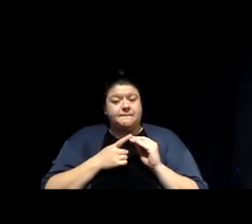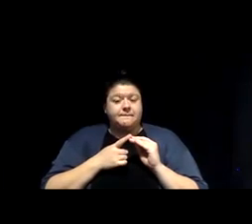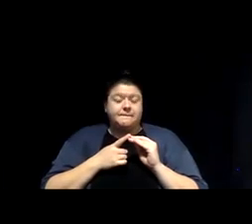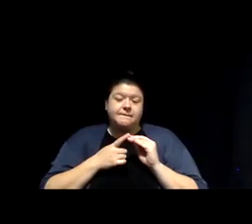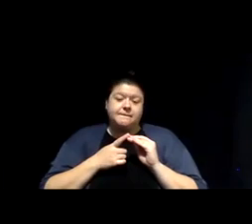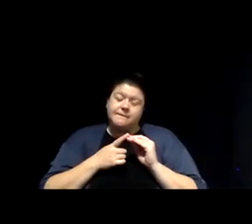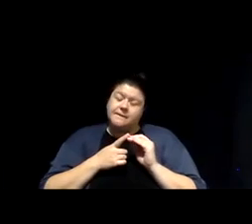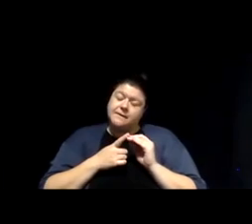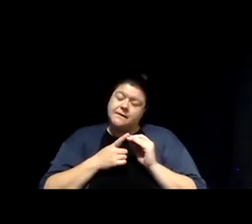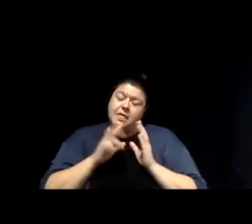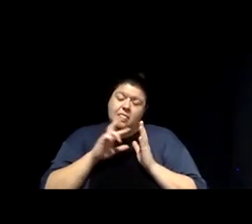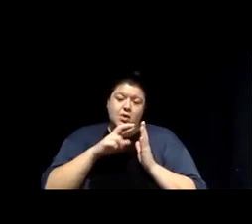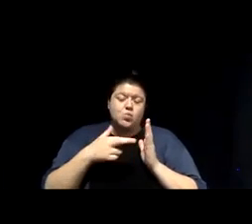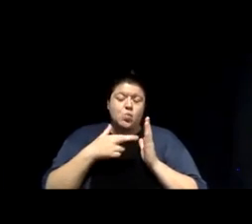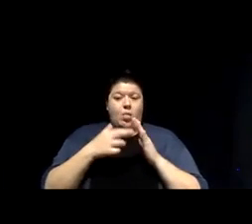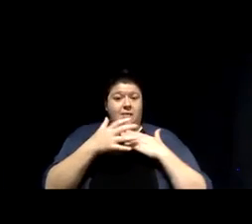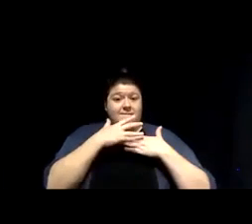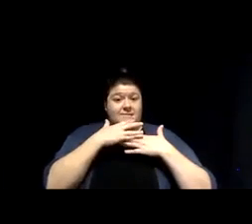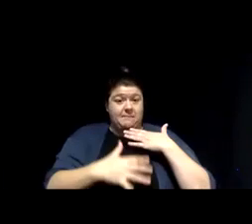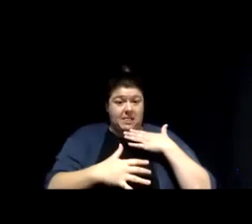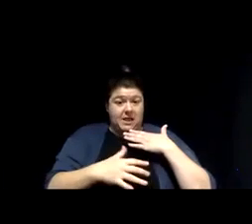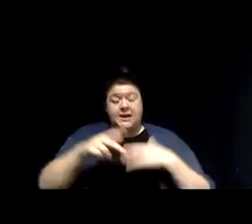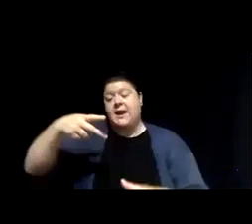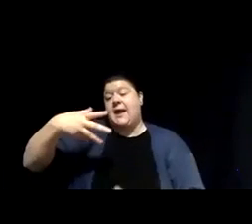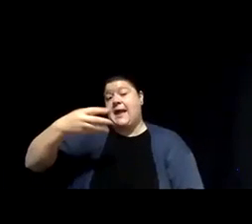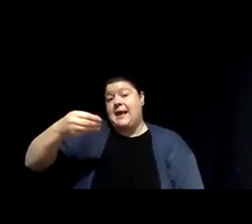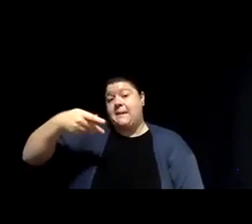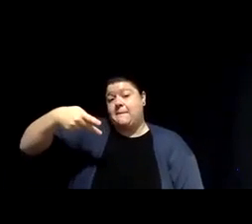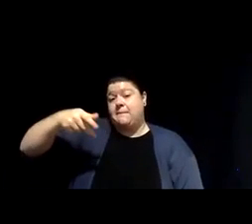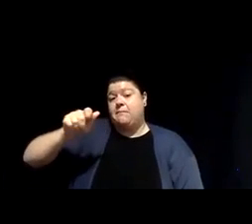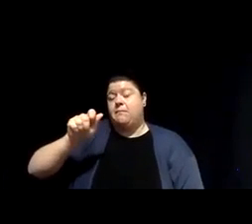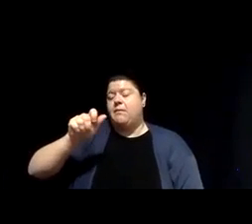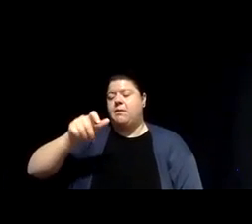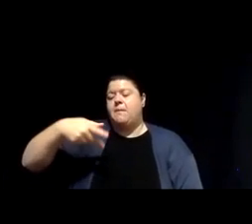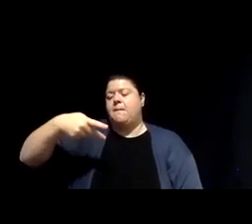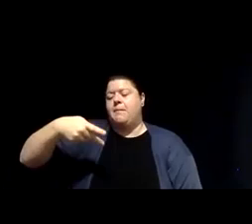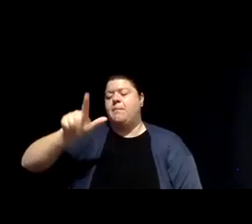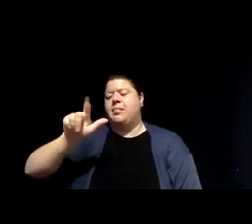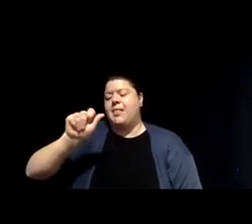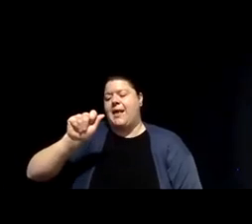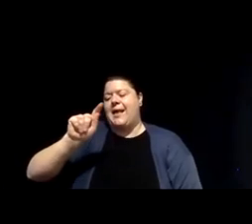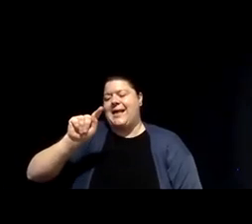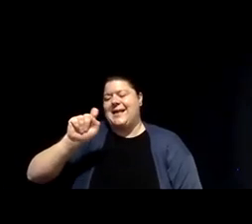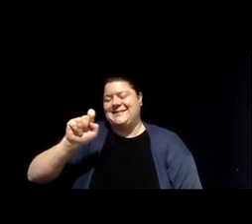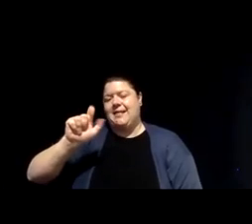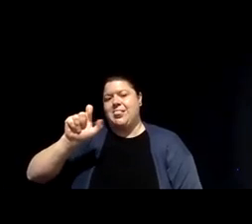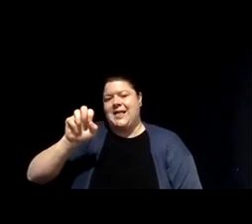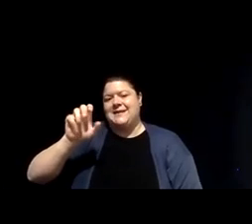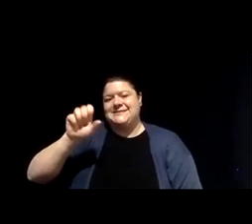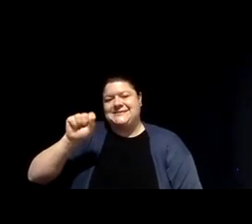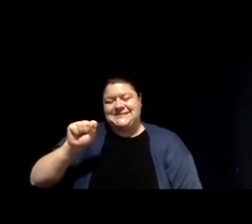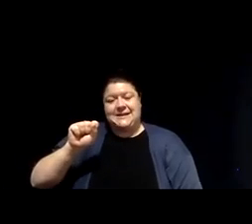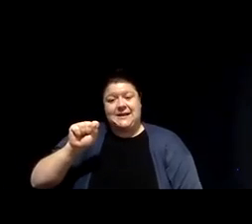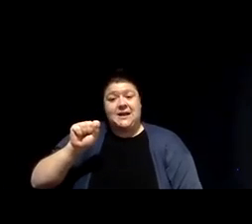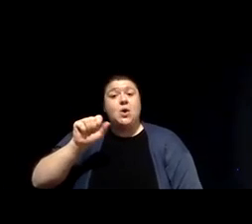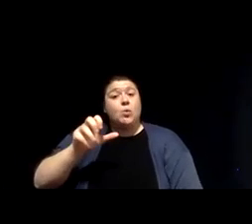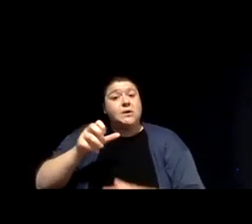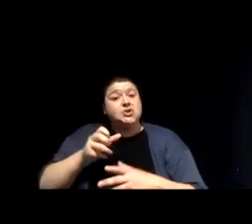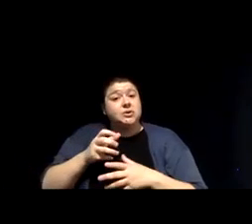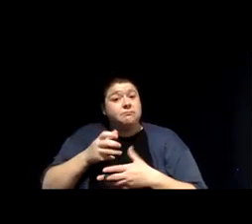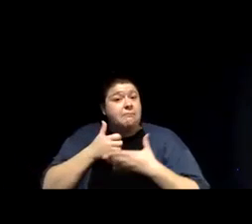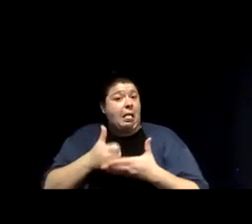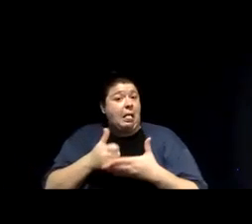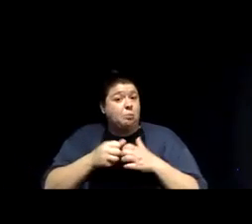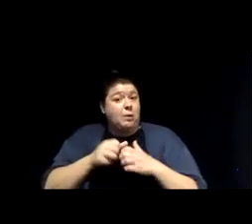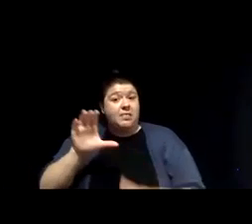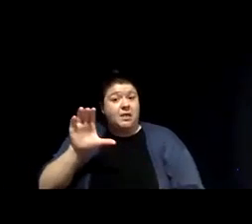role of the blood and the platelets, which help in the clotting process. There's also the